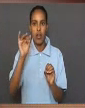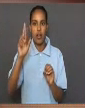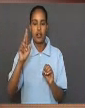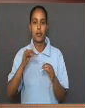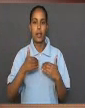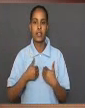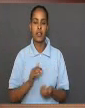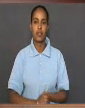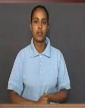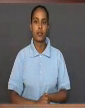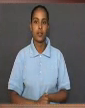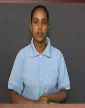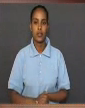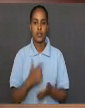present.